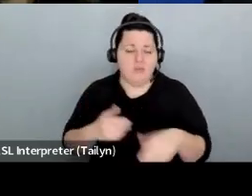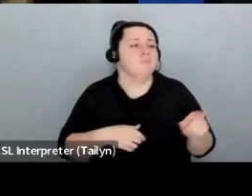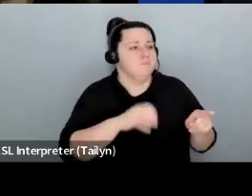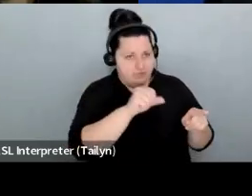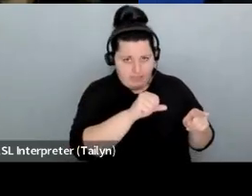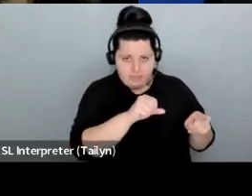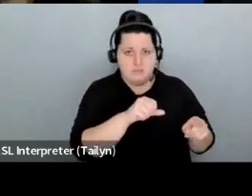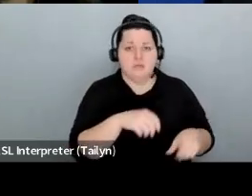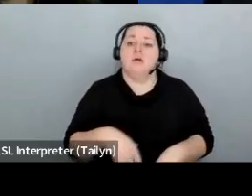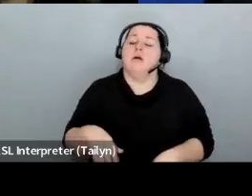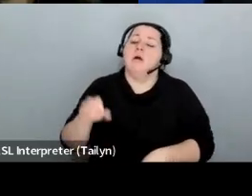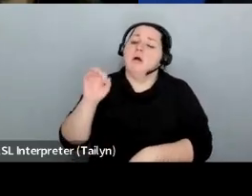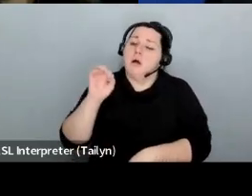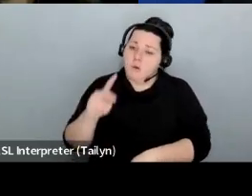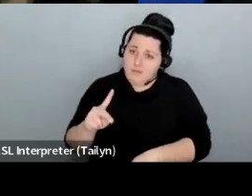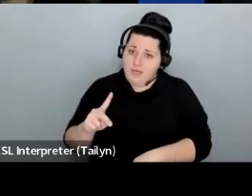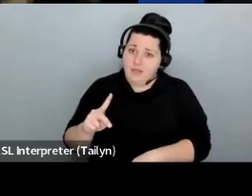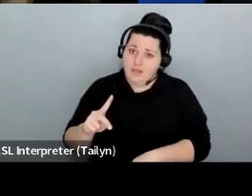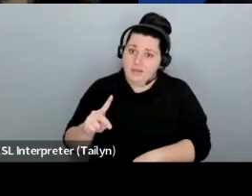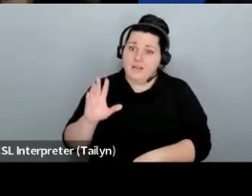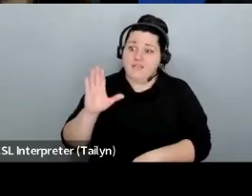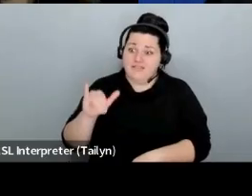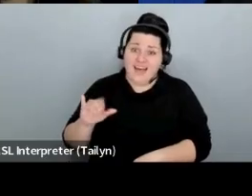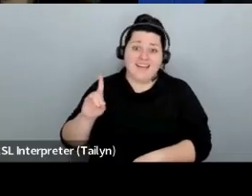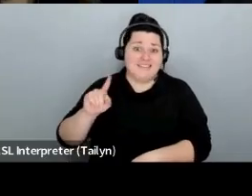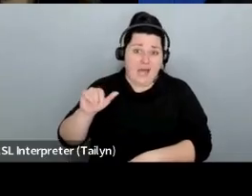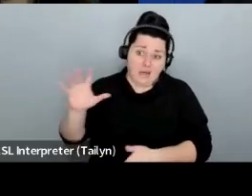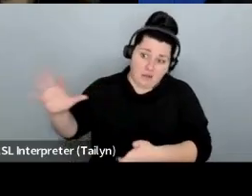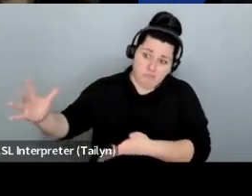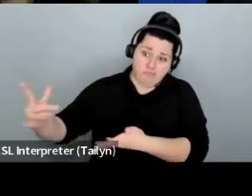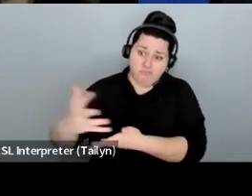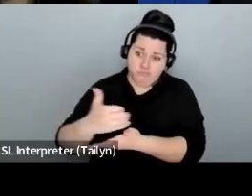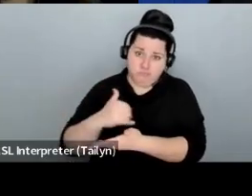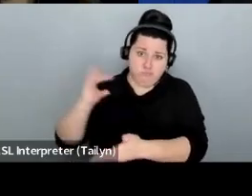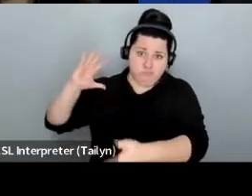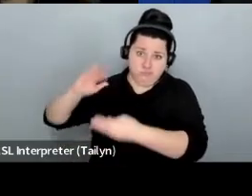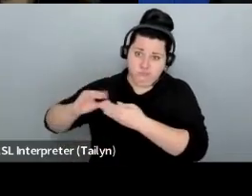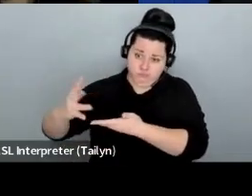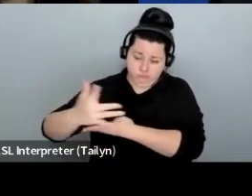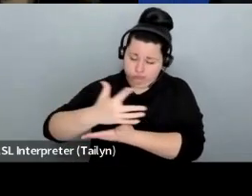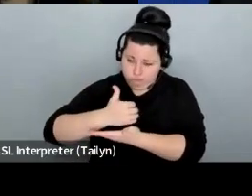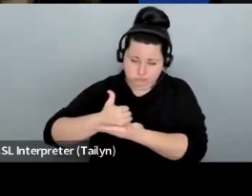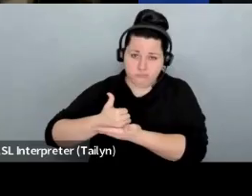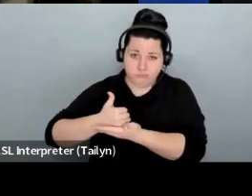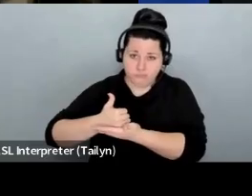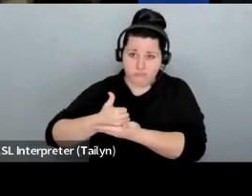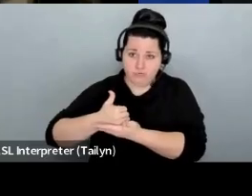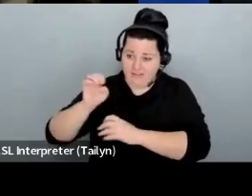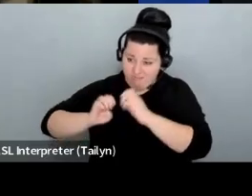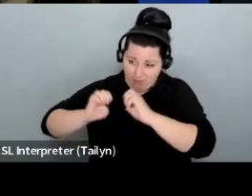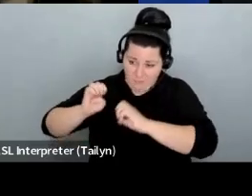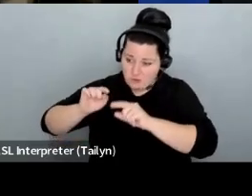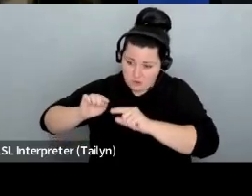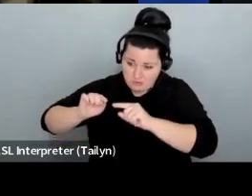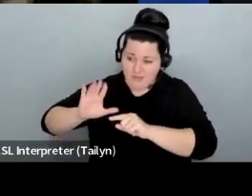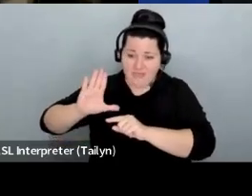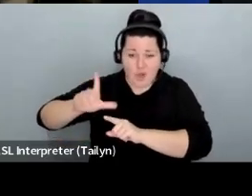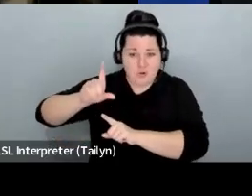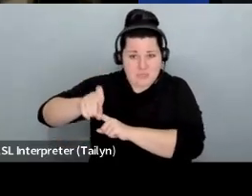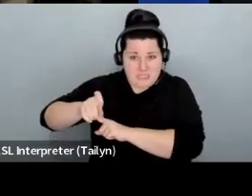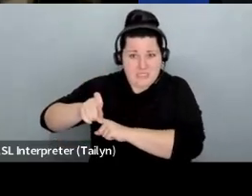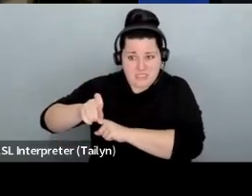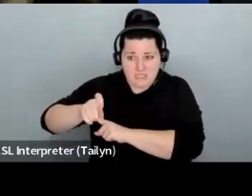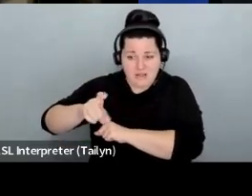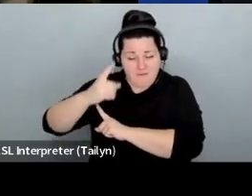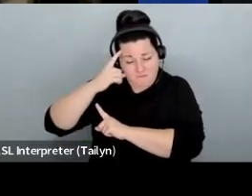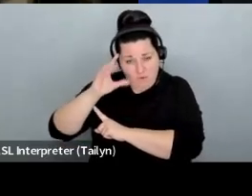Okay, so it's based on that collective data, on everything that you find in those evaluations, what those needs are for that